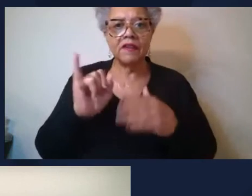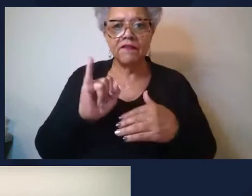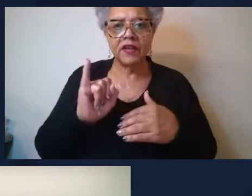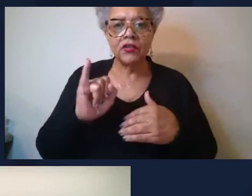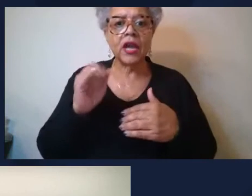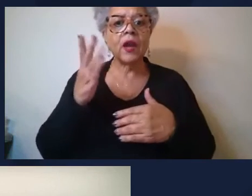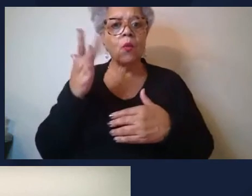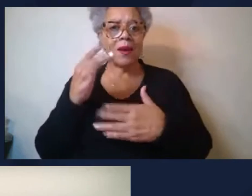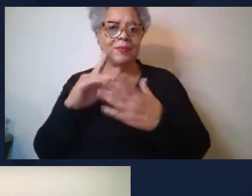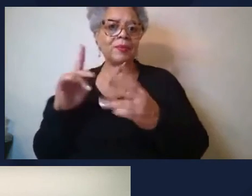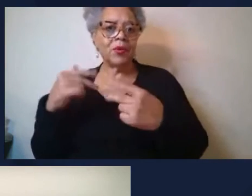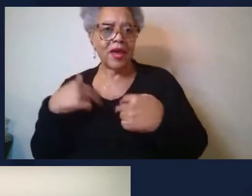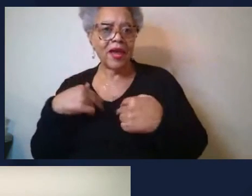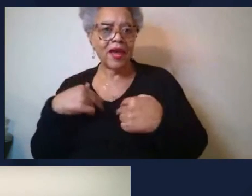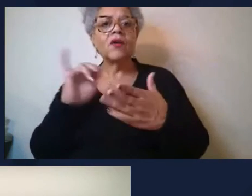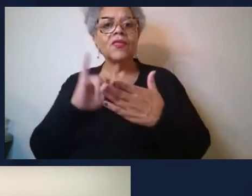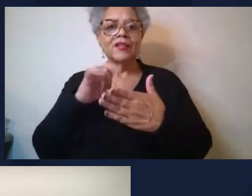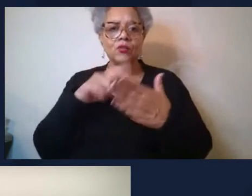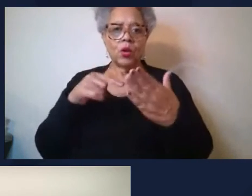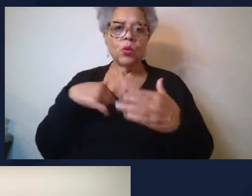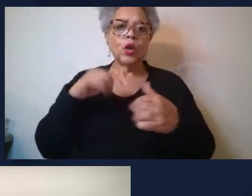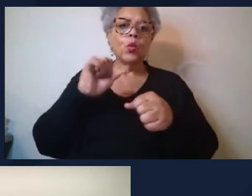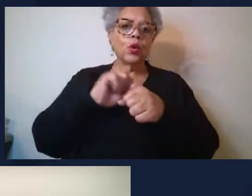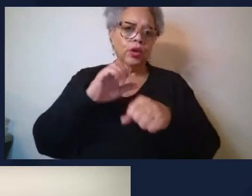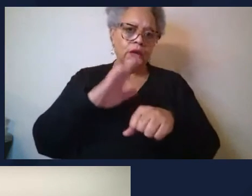some of the works we are hoping to do in the future. Thank you.